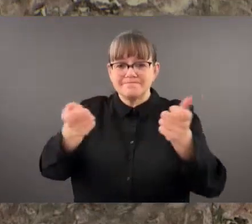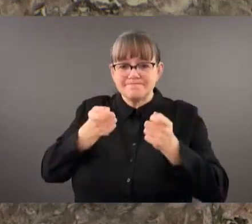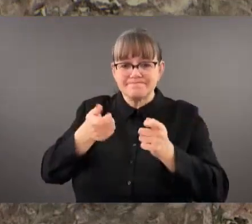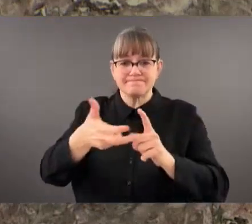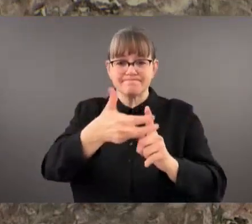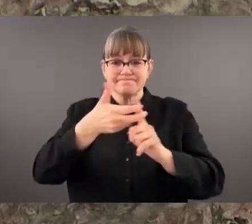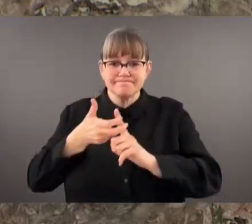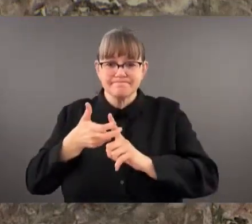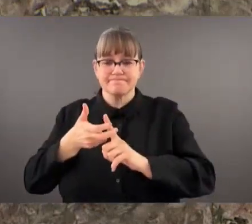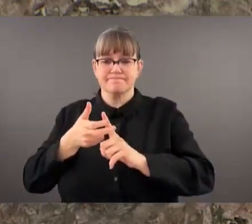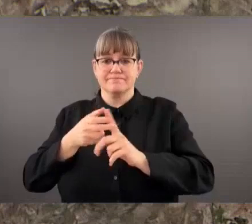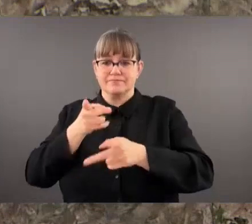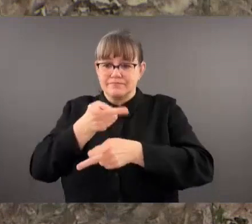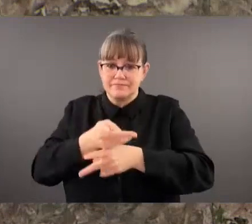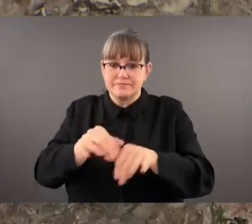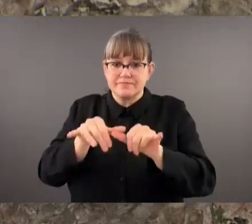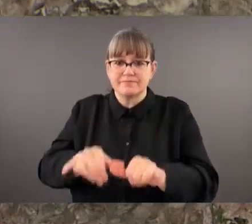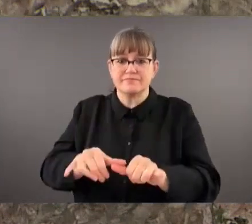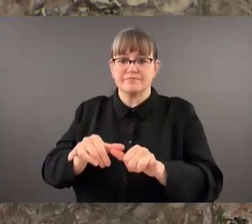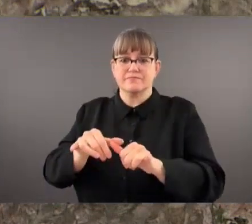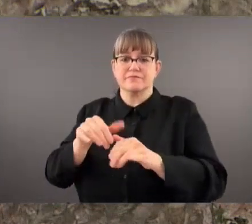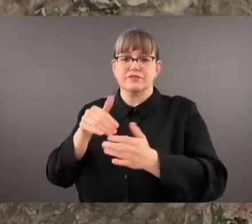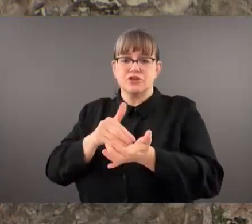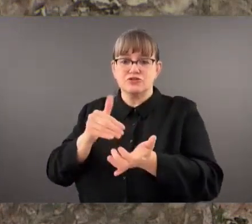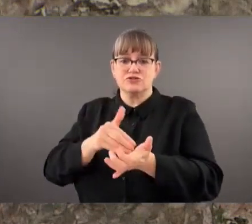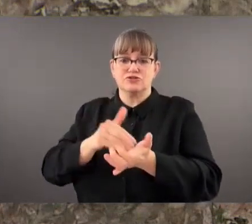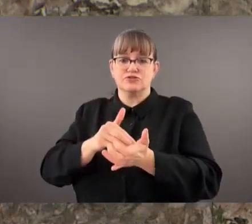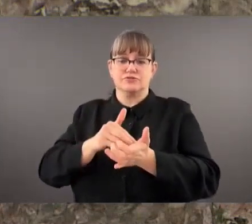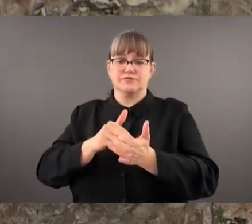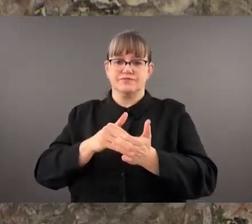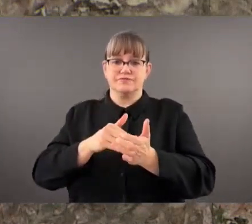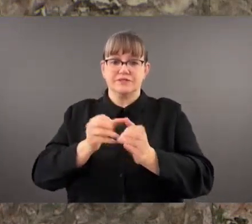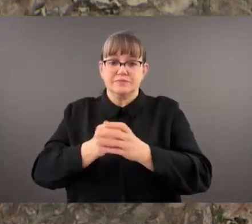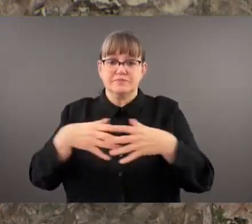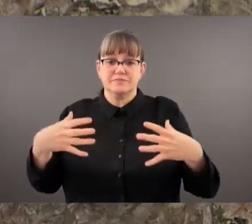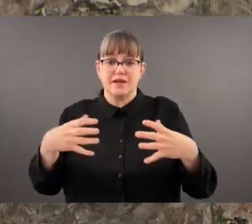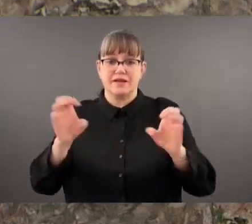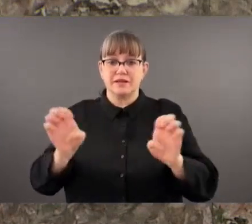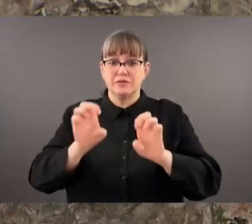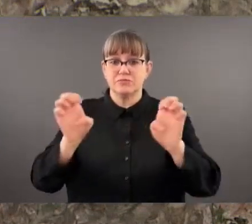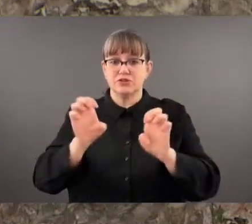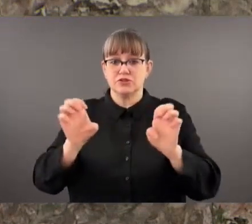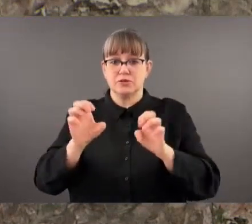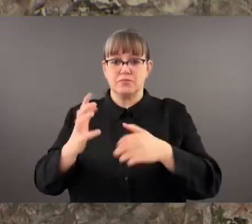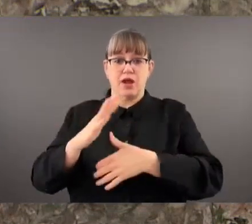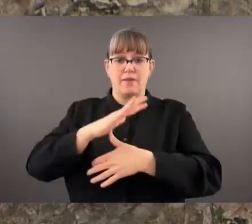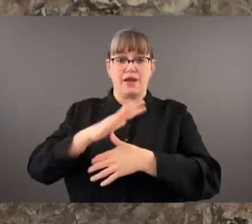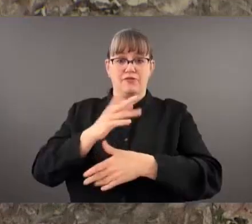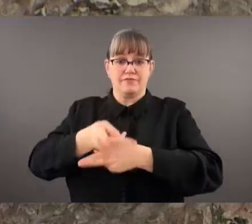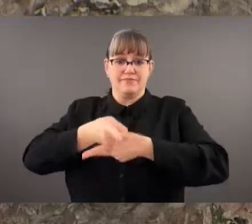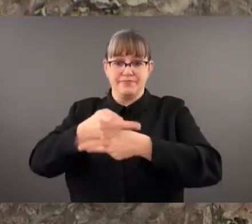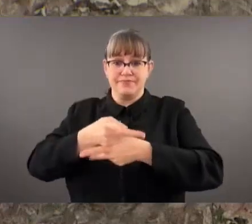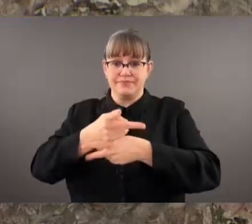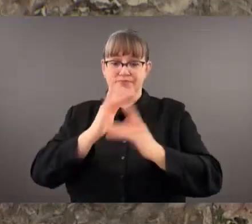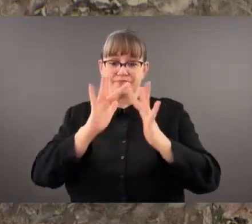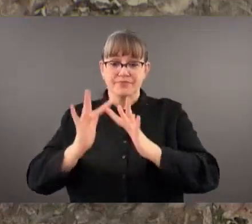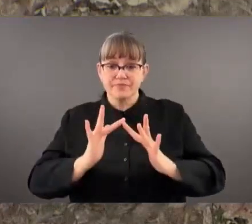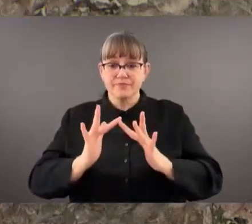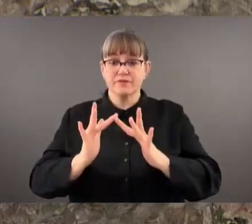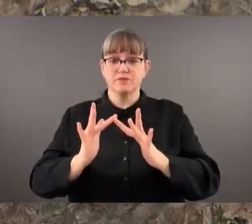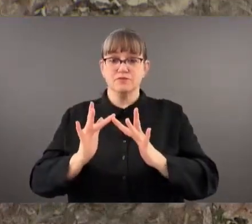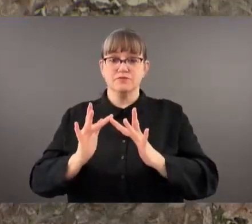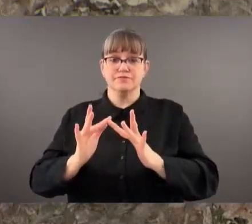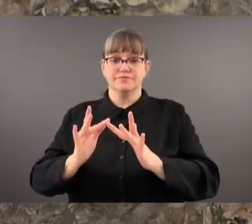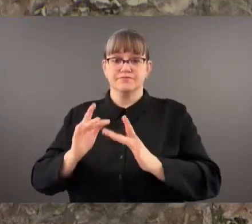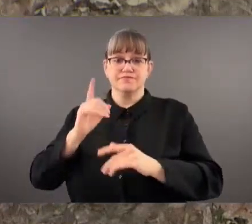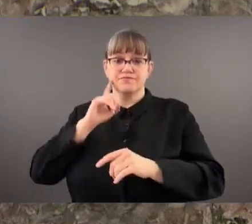expand the UPCC network, the Urgent and Primary Care network across British Columbia, to alleviate that strain on emergency rooms.